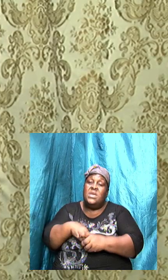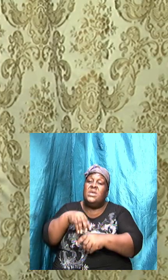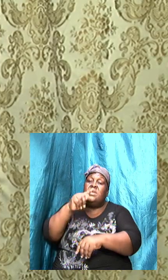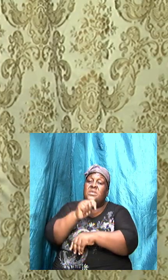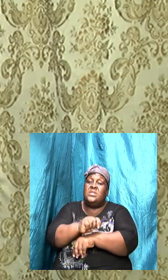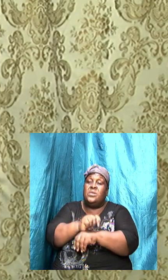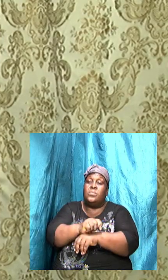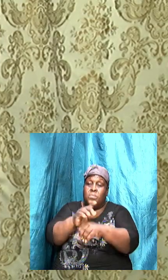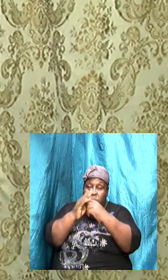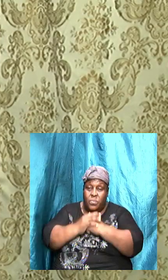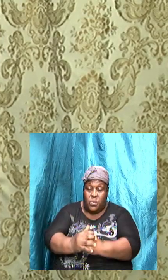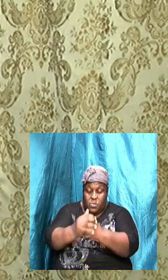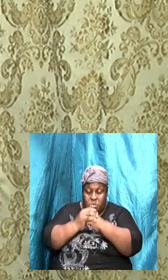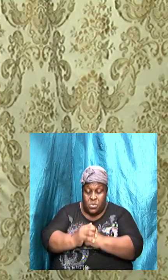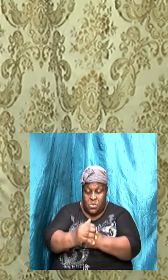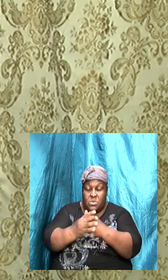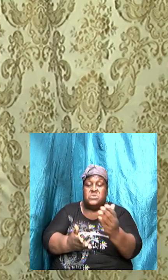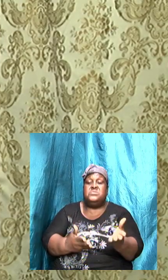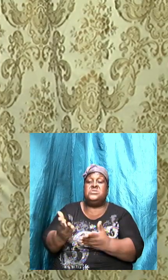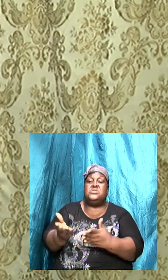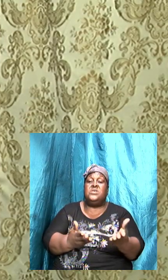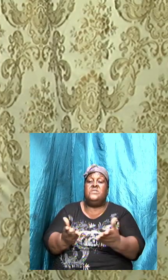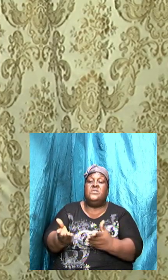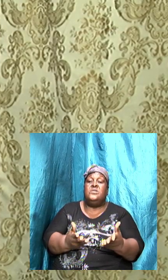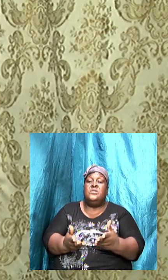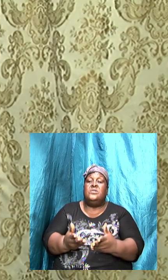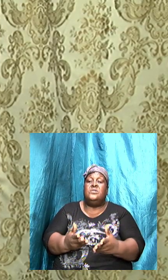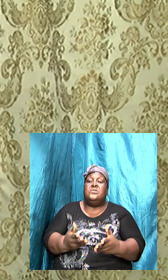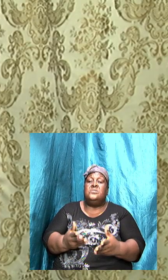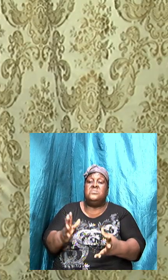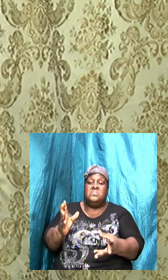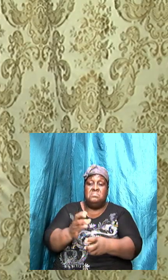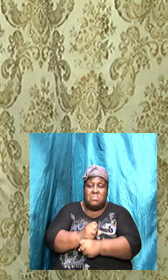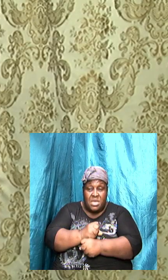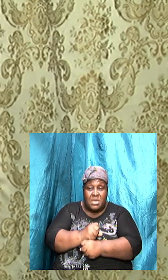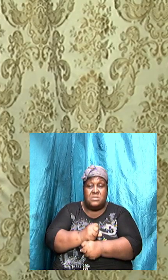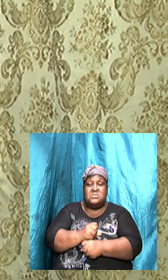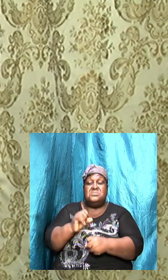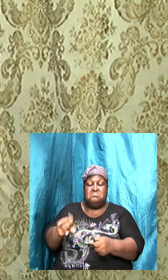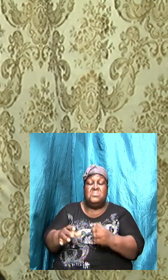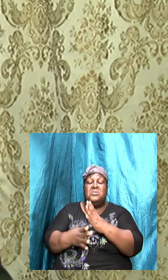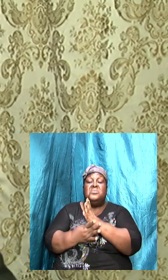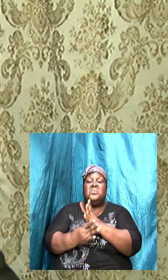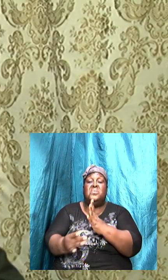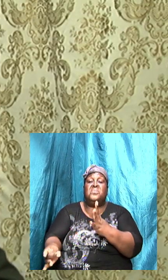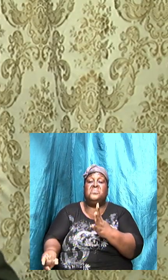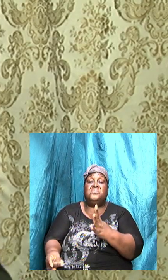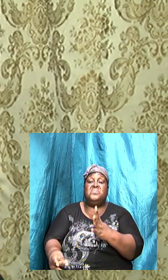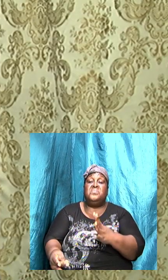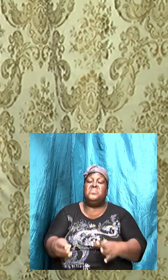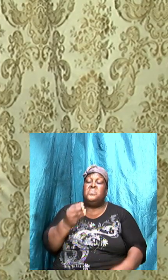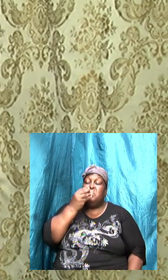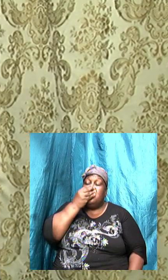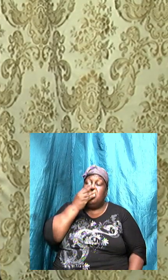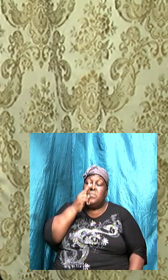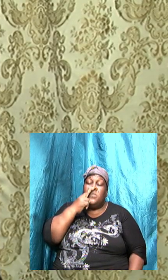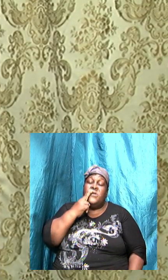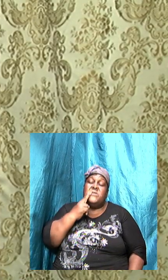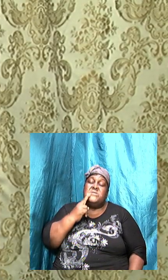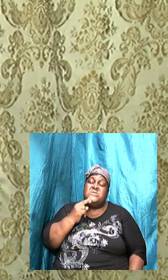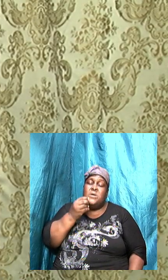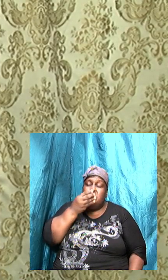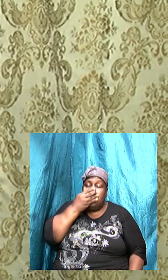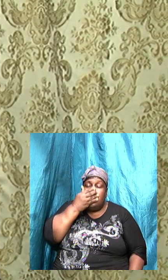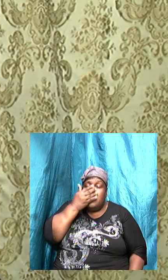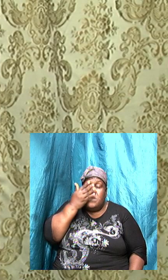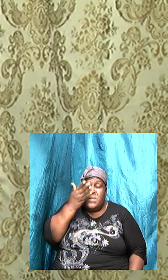tabernacle worship services. And to get that oil and to get the smell, that sweet